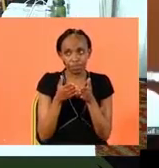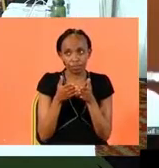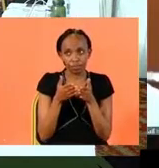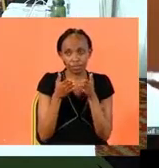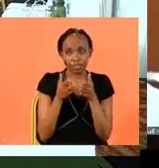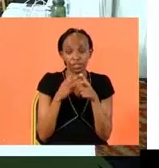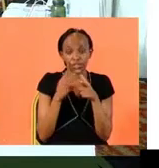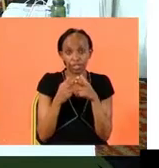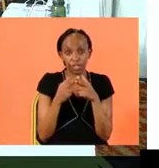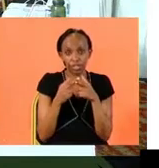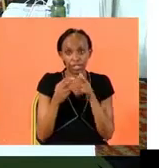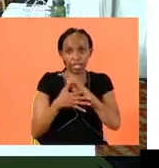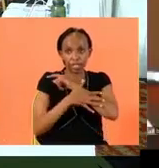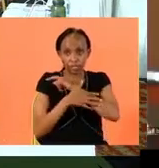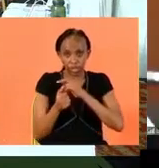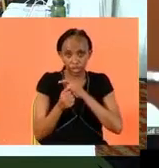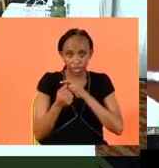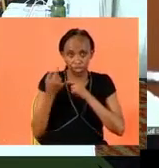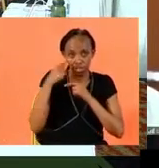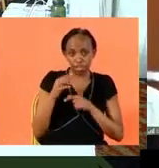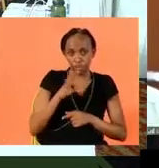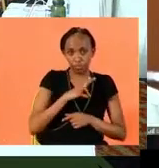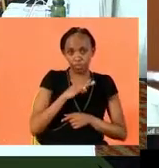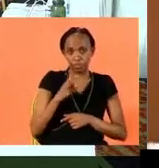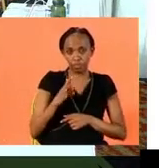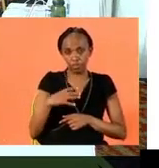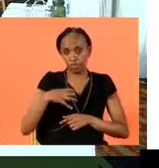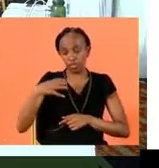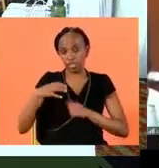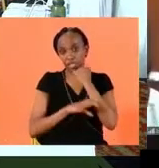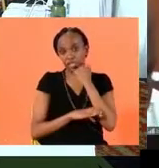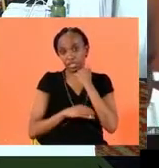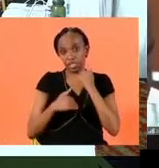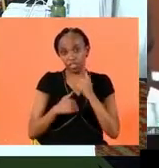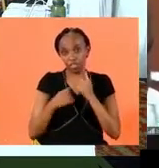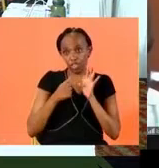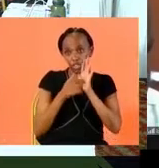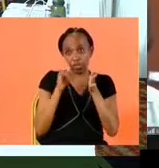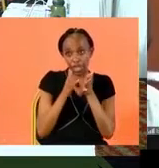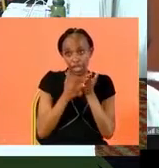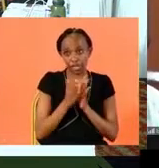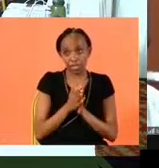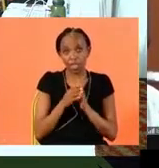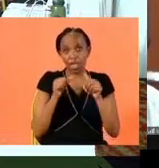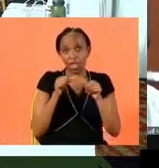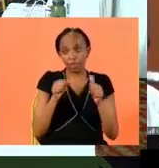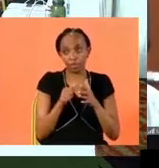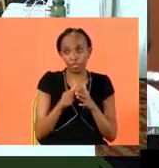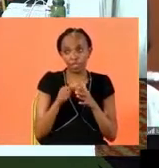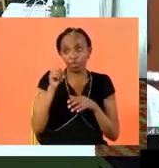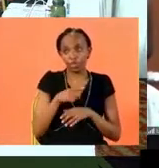these resources are plundered for the benefit of rich countries, and you have already highlighted it regarding the